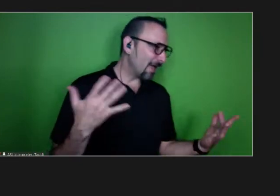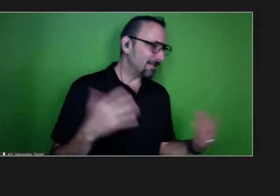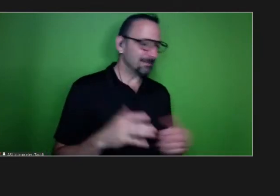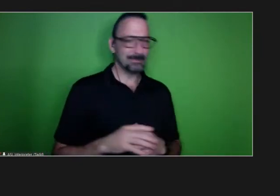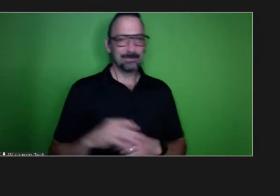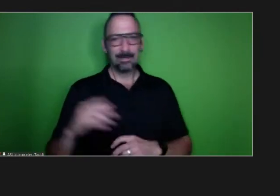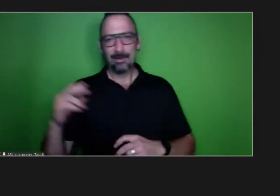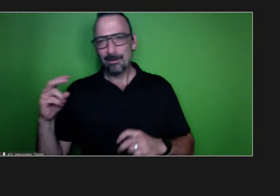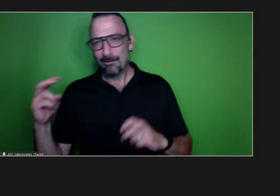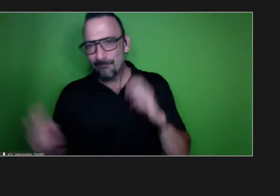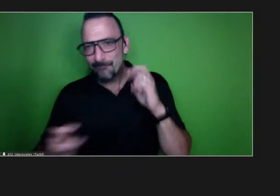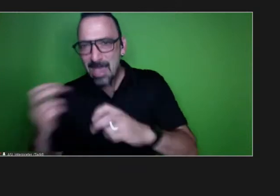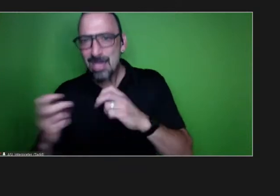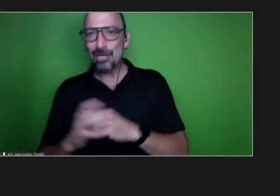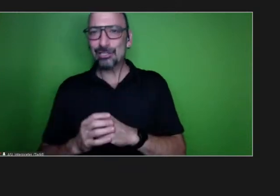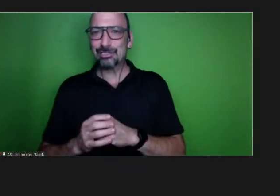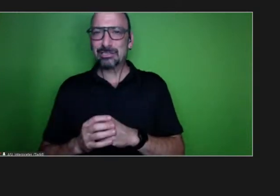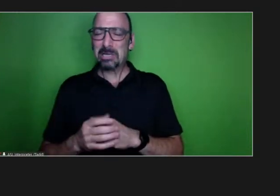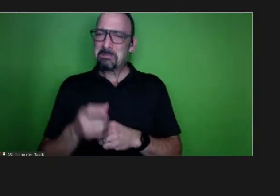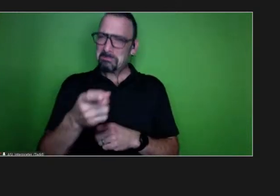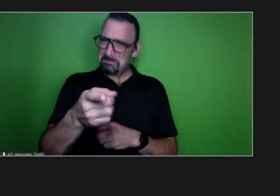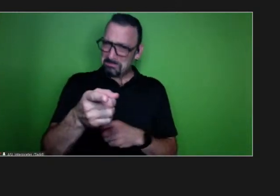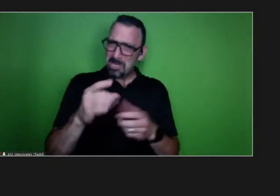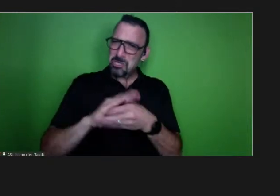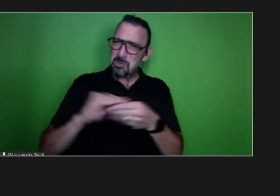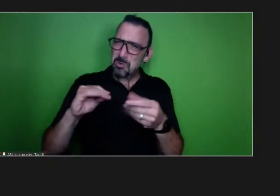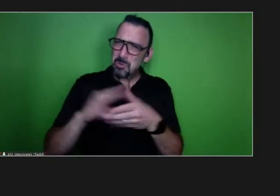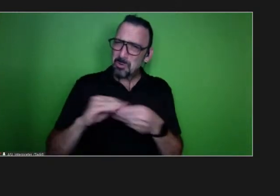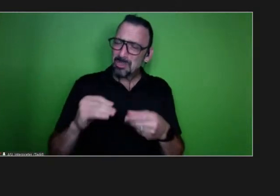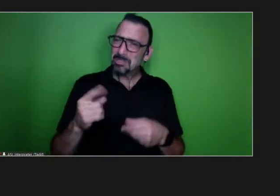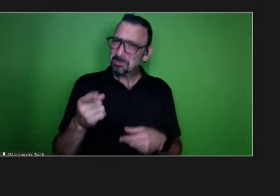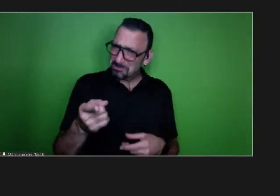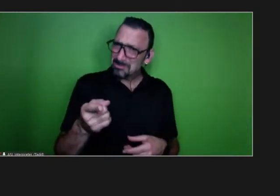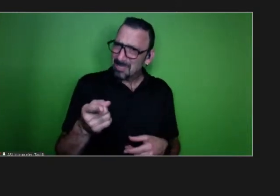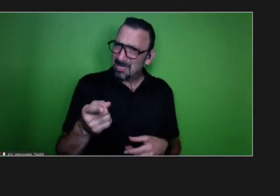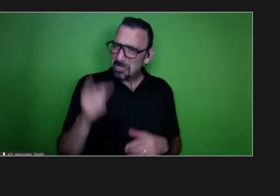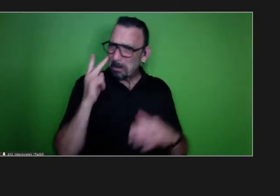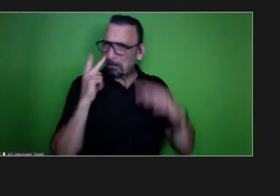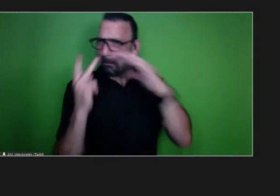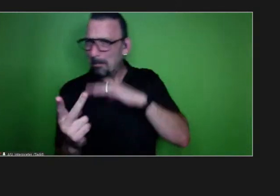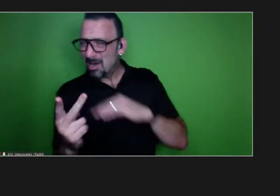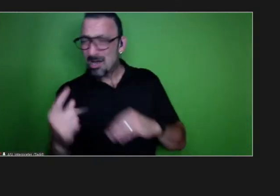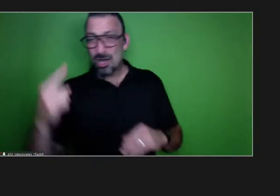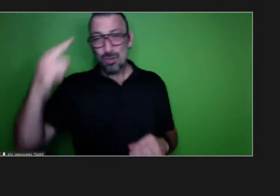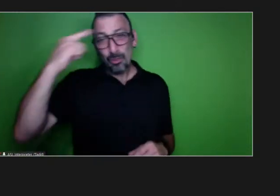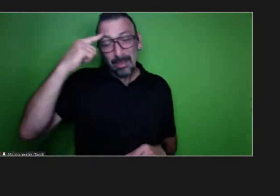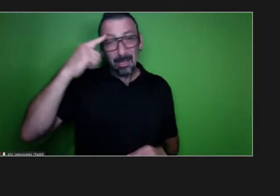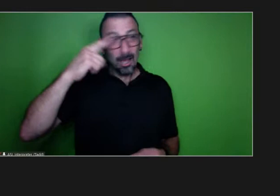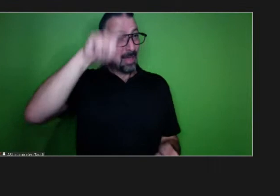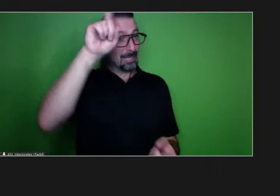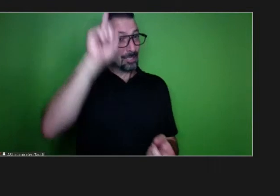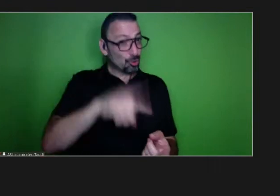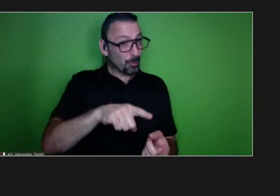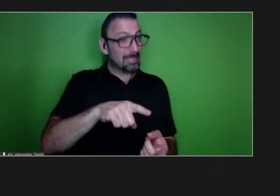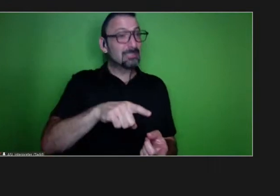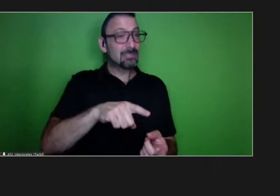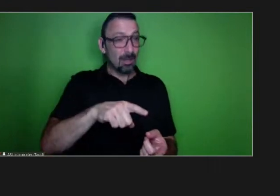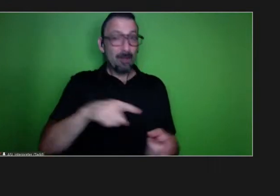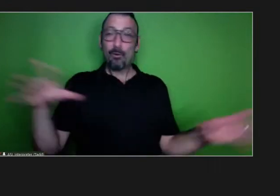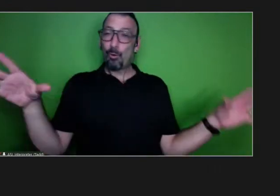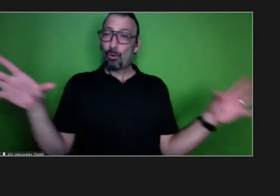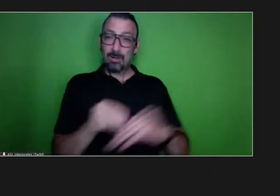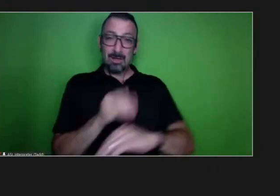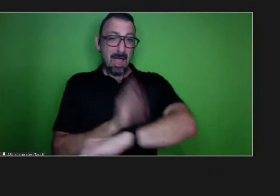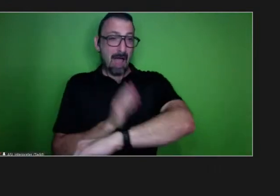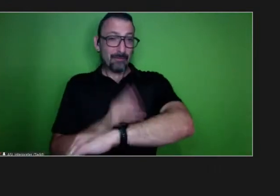like that. So you said that at this point, it's reasonable to say that the decrease in average case rates over the last